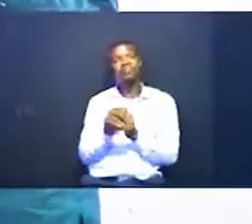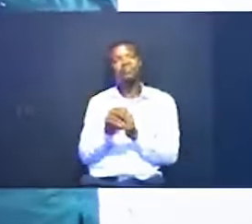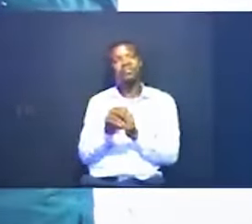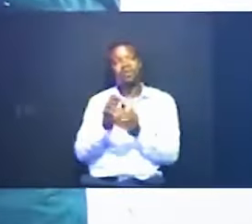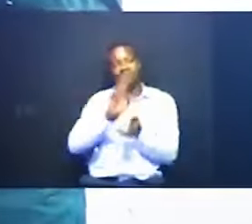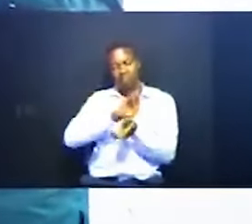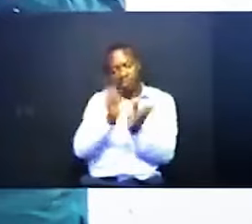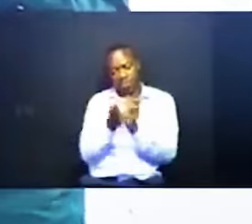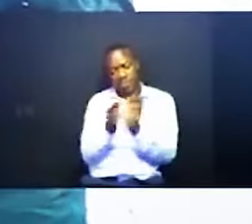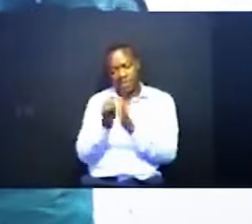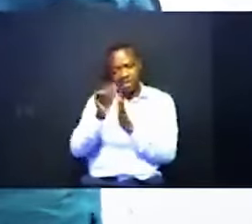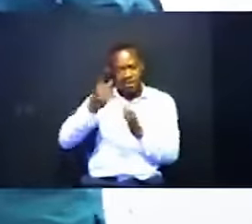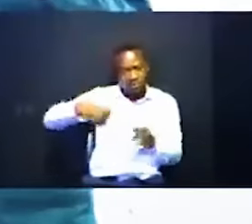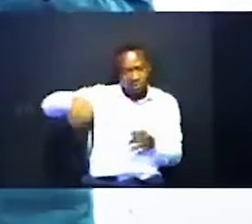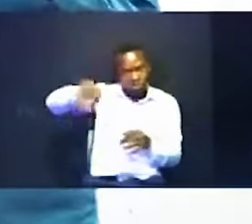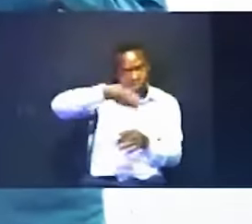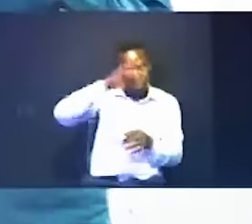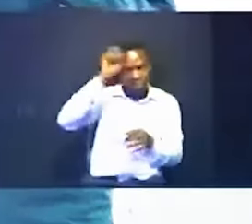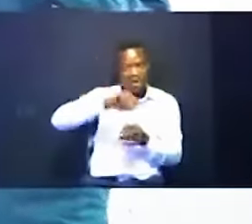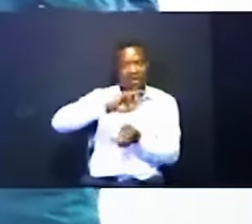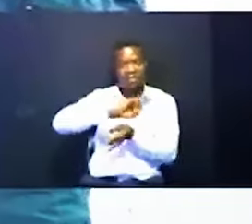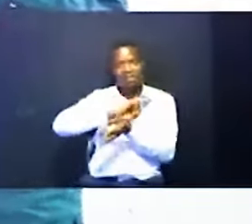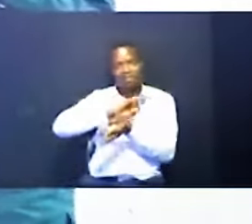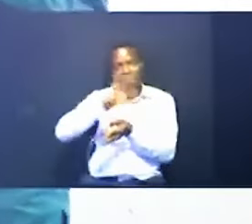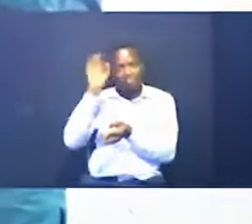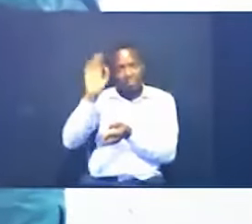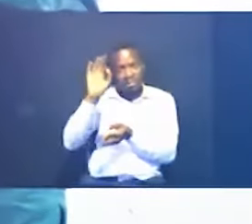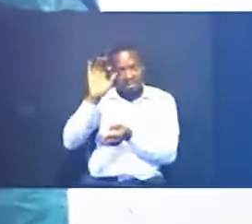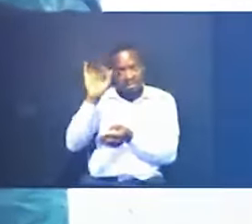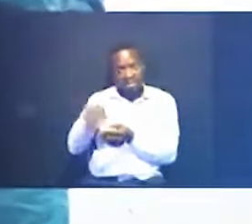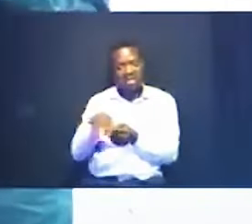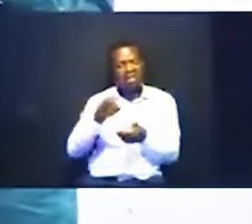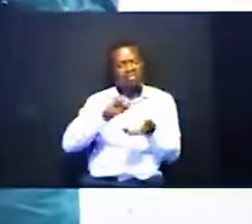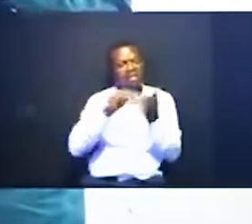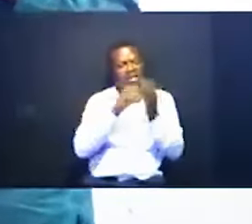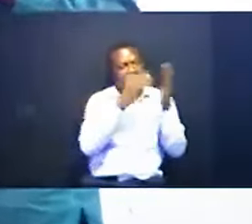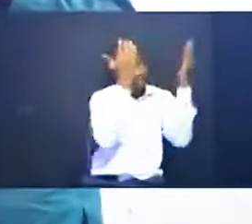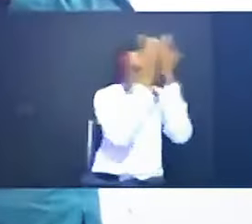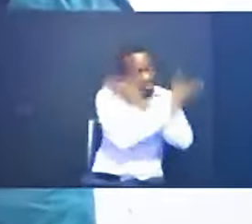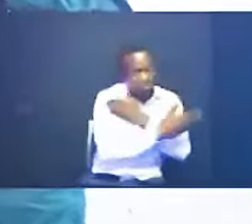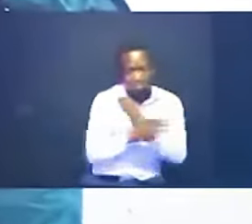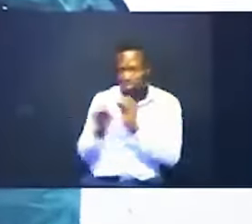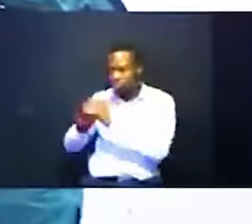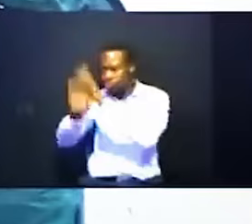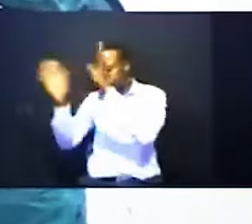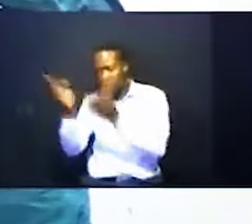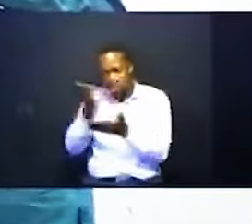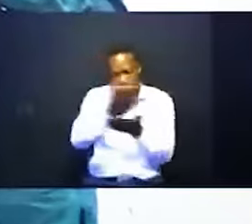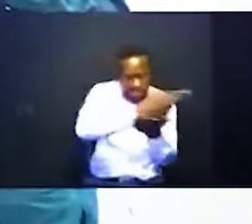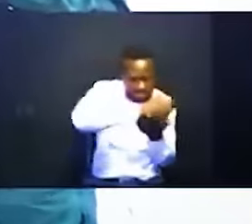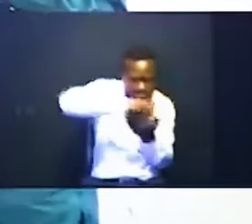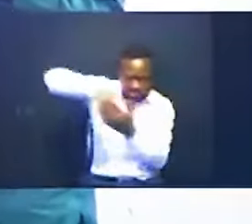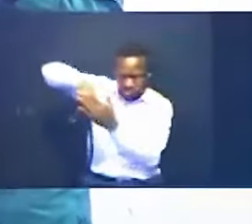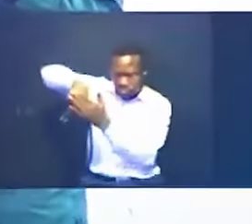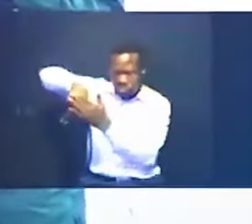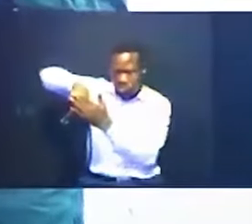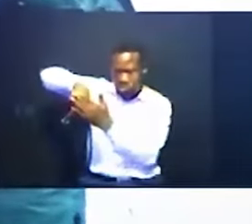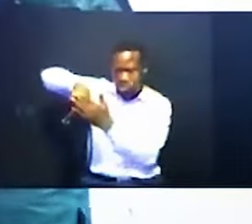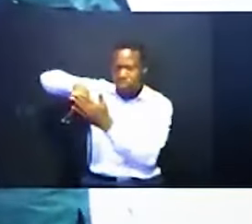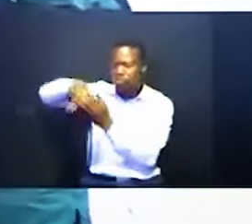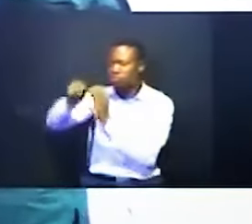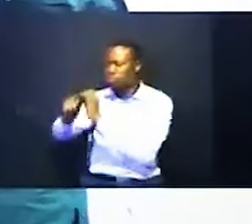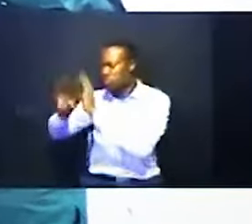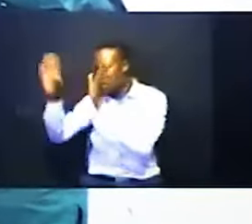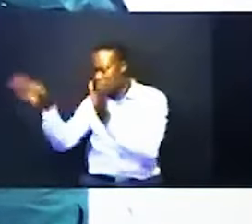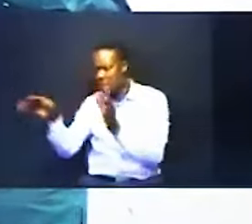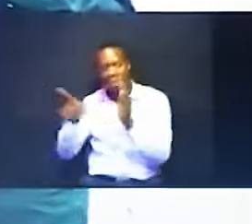to preach about. I do in such as I say, you're born who they would is turning from darkness to light. And turning from Satan to God.